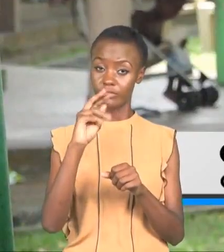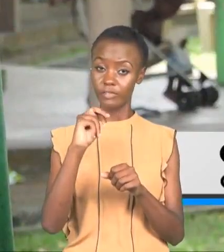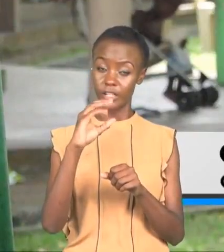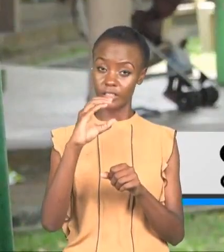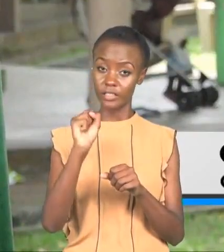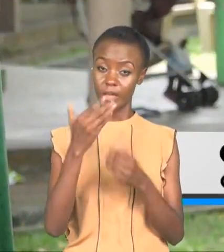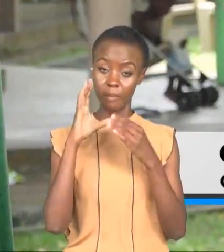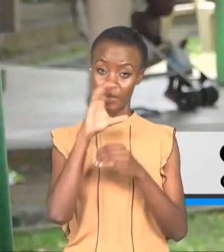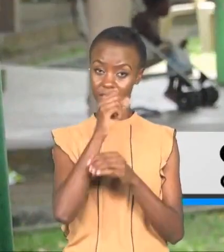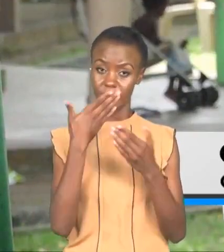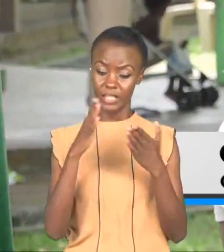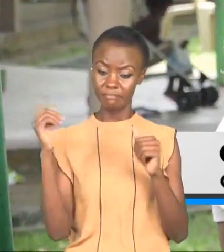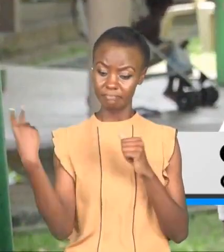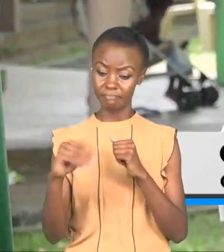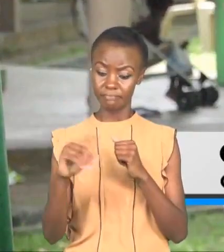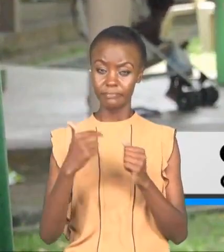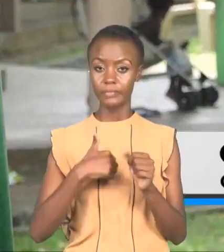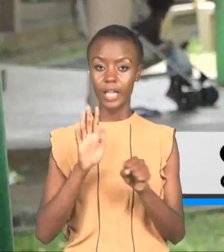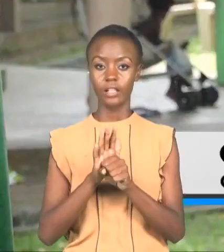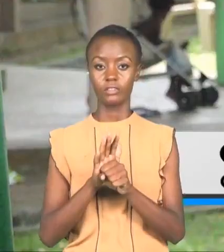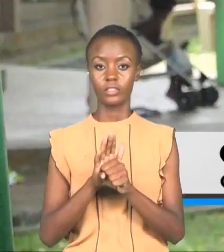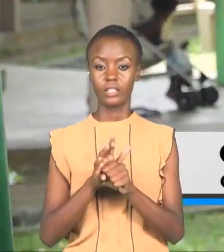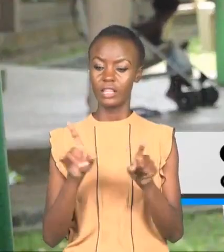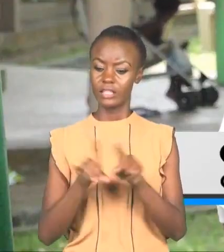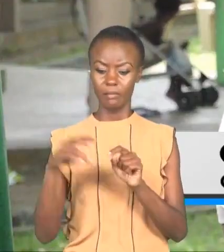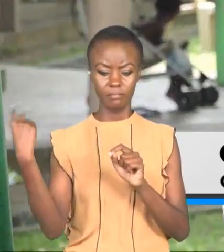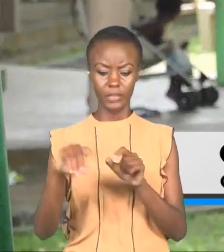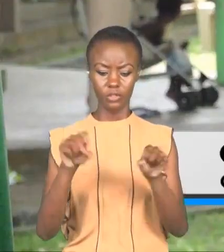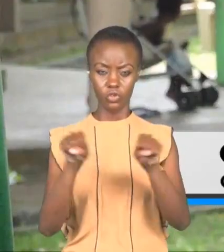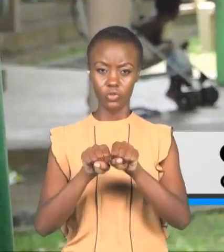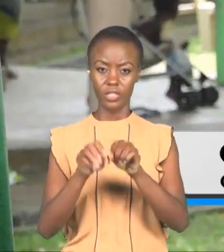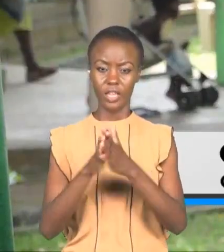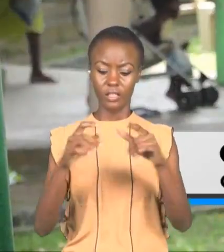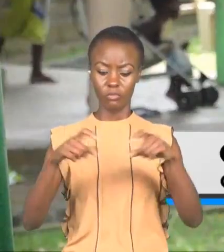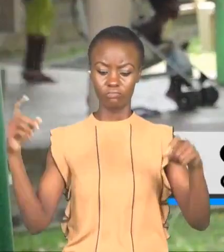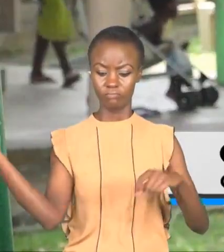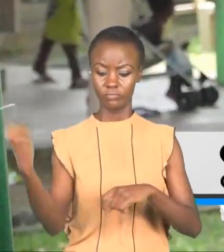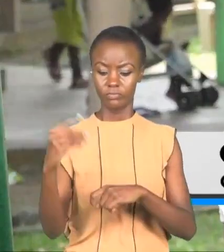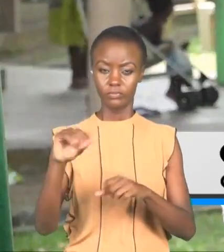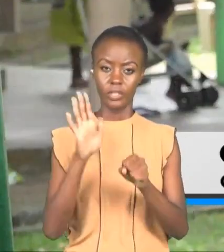money was gone, she beat me. She hit me with shoes and with a piece of wood.